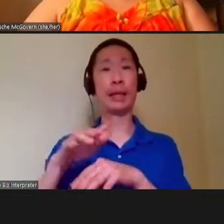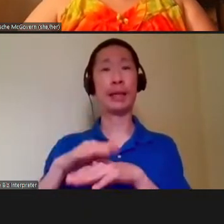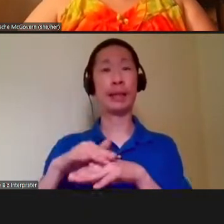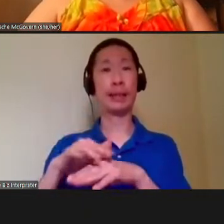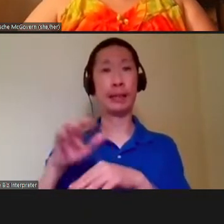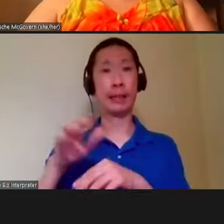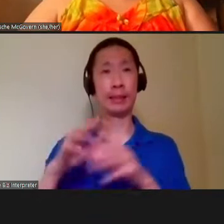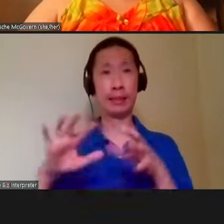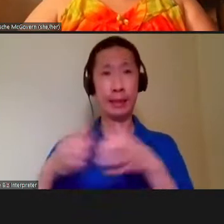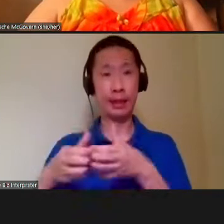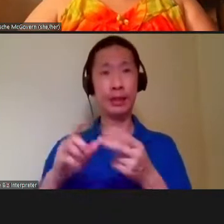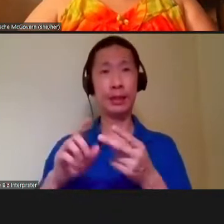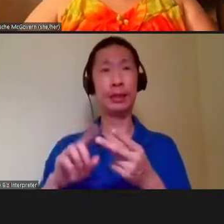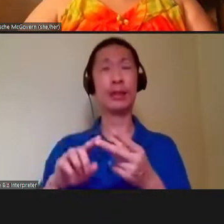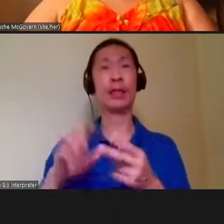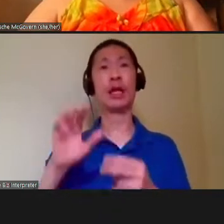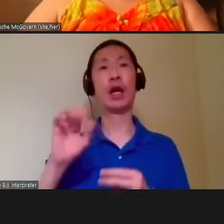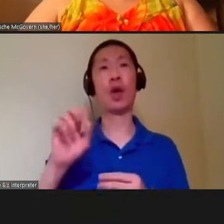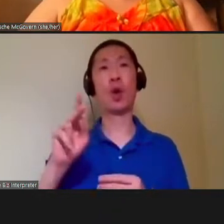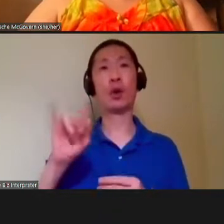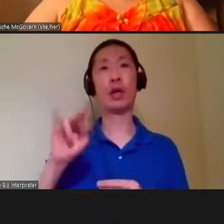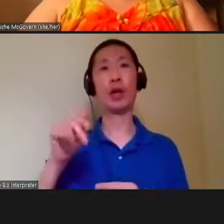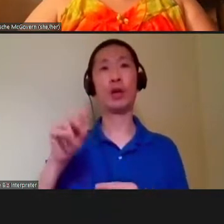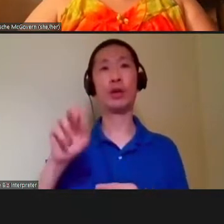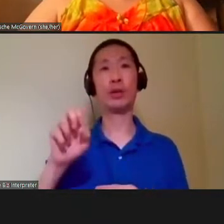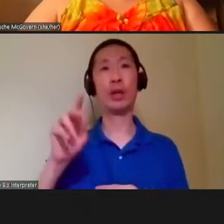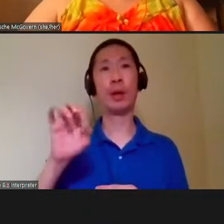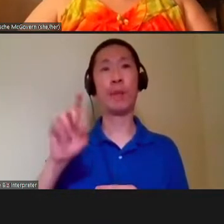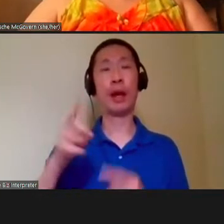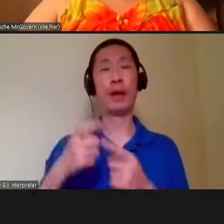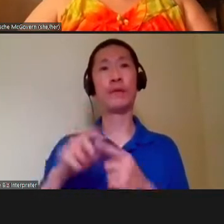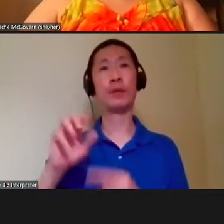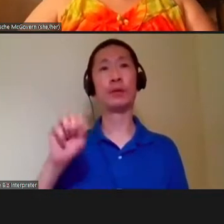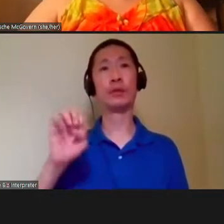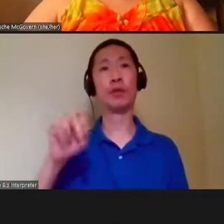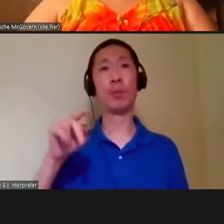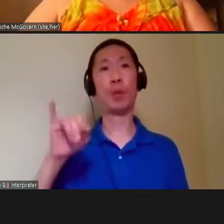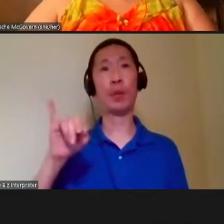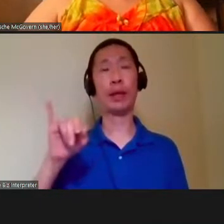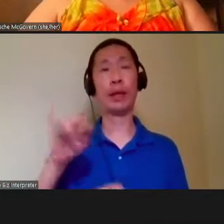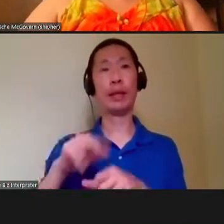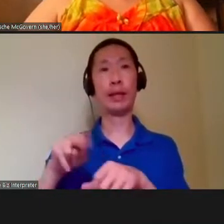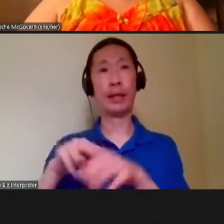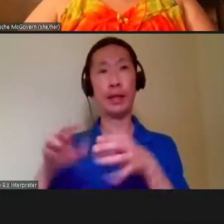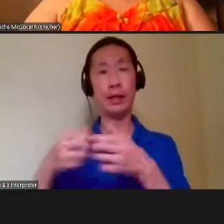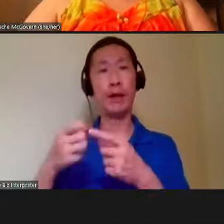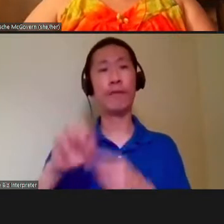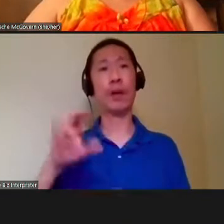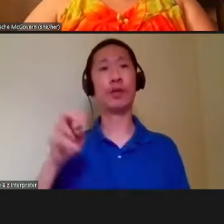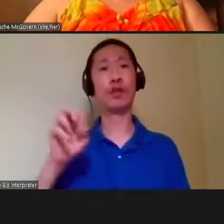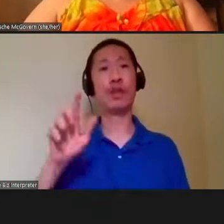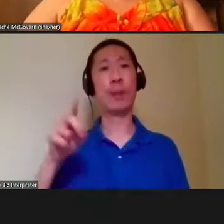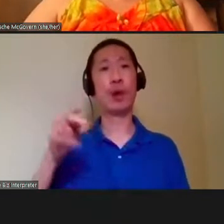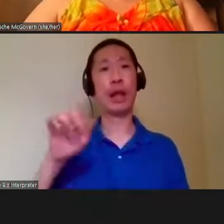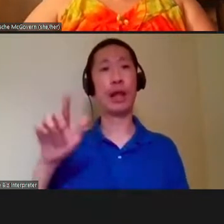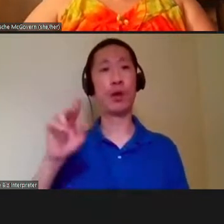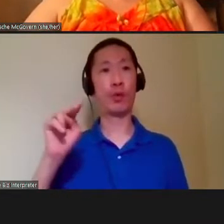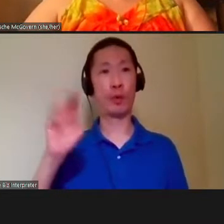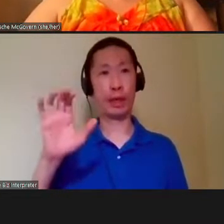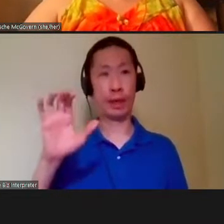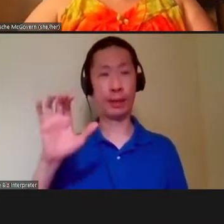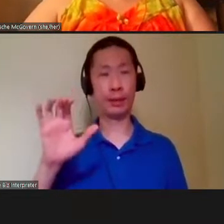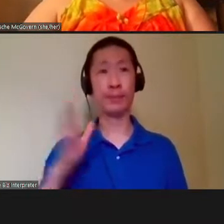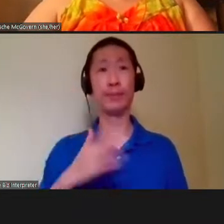peoples and the Okanichi band of the Saponi Nation in the colonial named Chapel Hill, North Carolina.